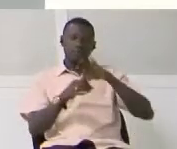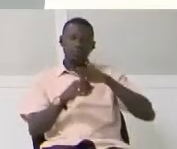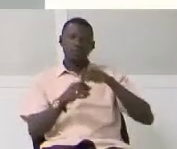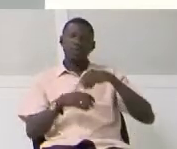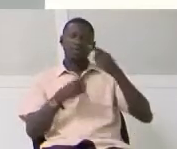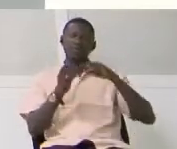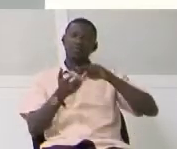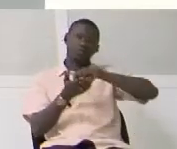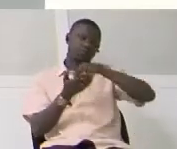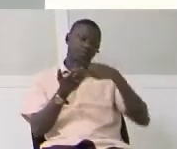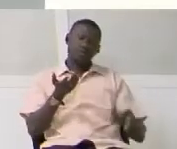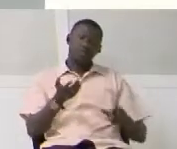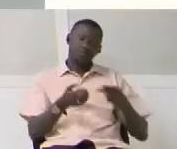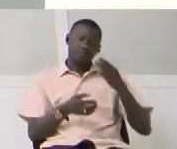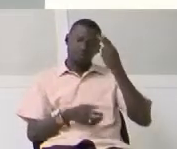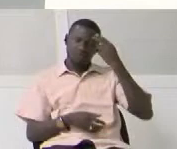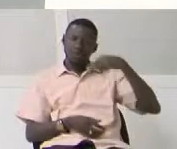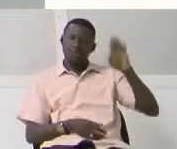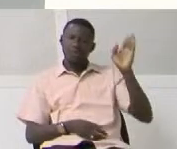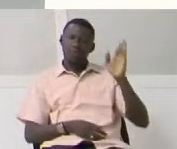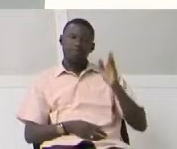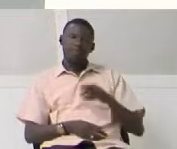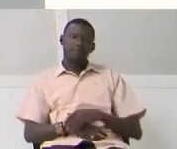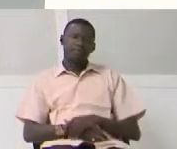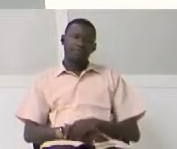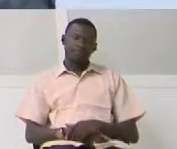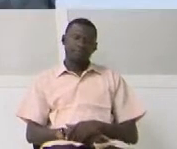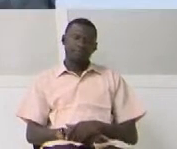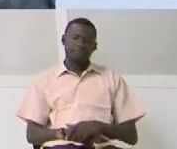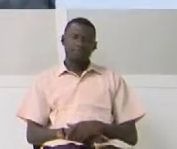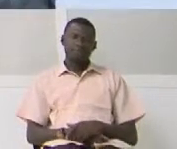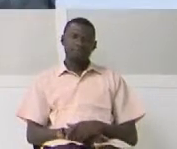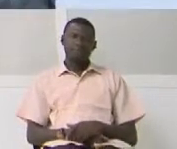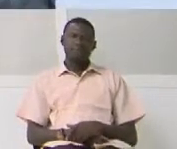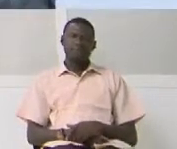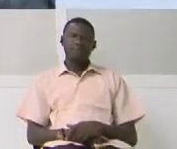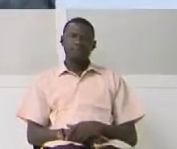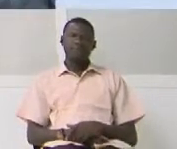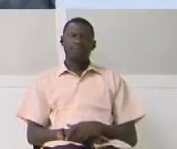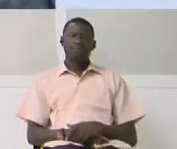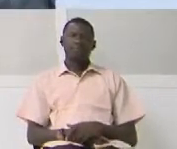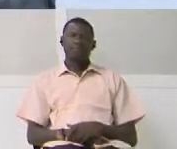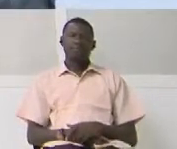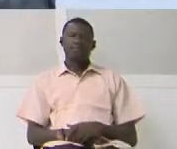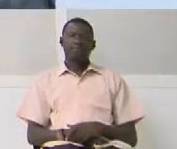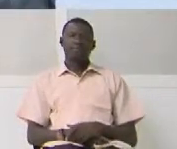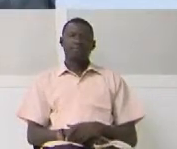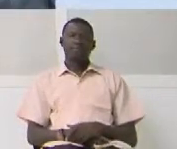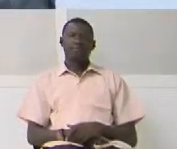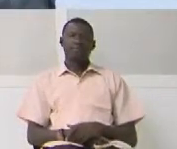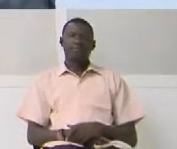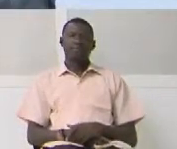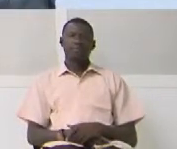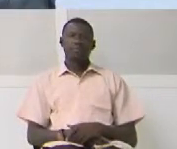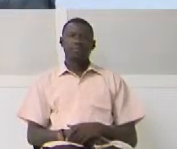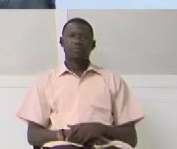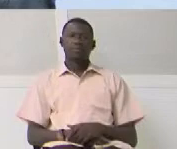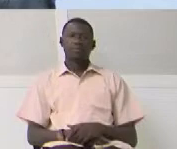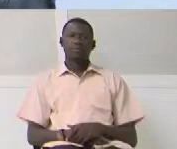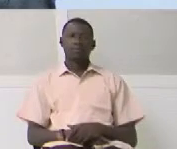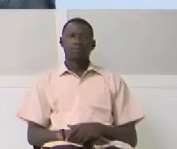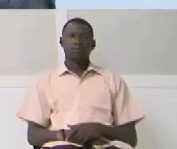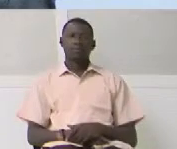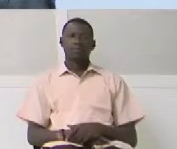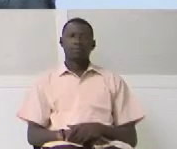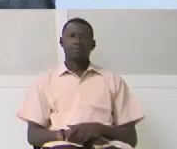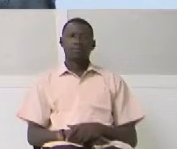the elections, which culminated in his departure. But man, Suma Baba is a sourum